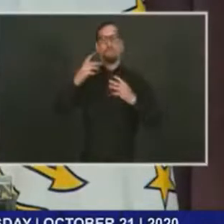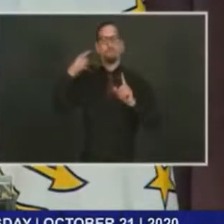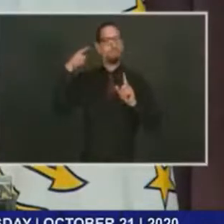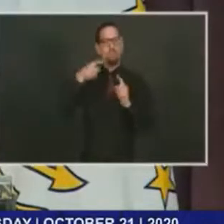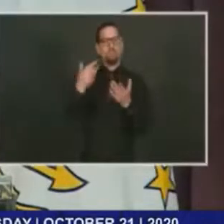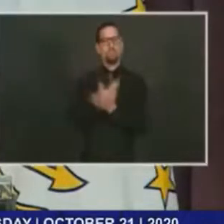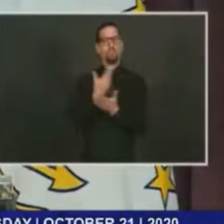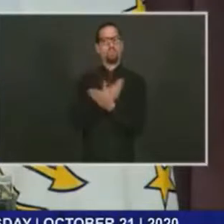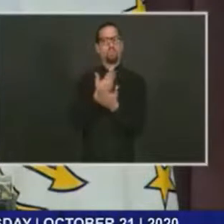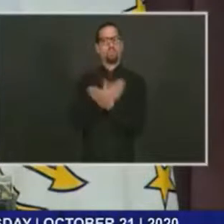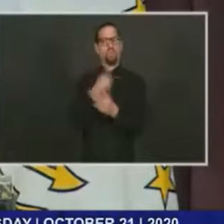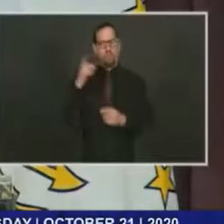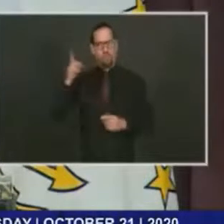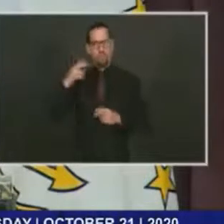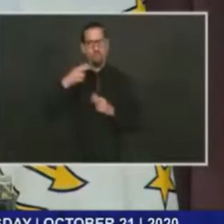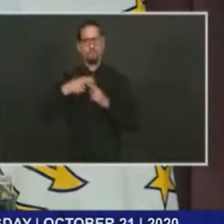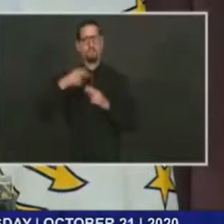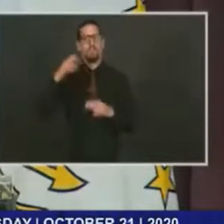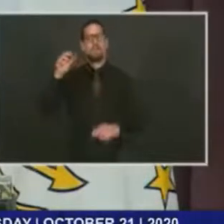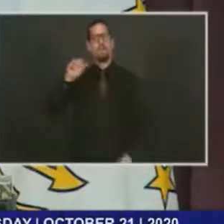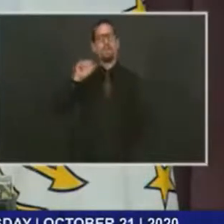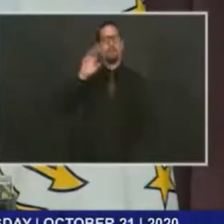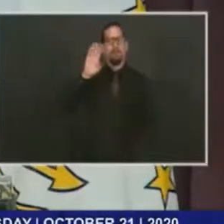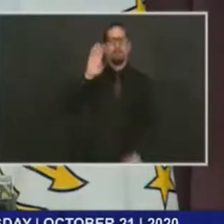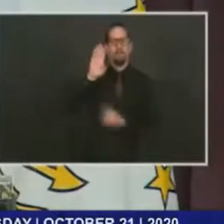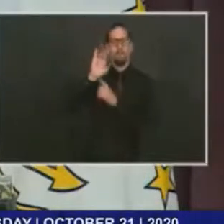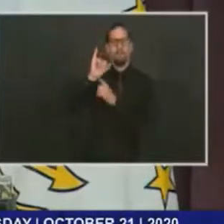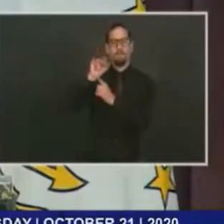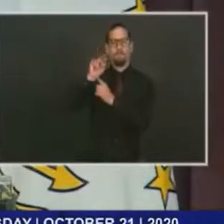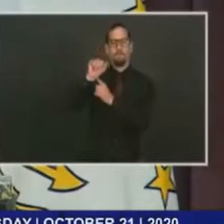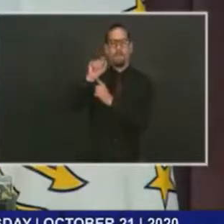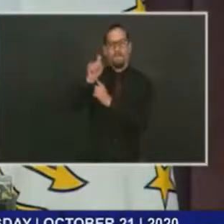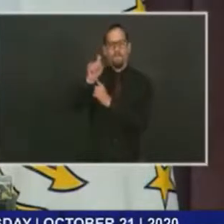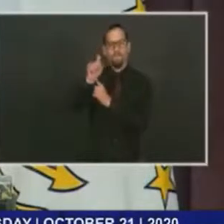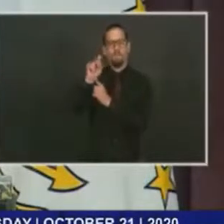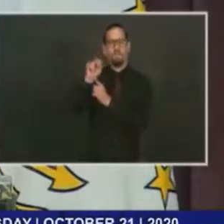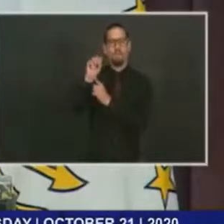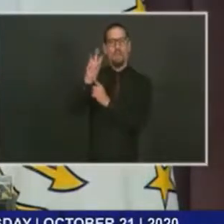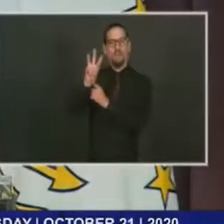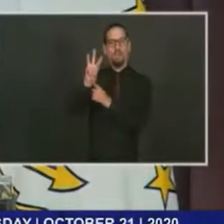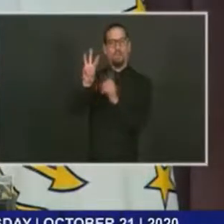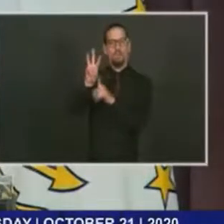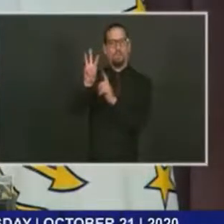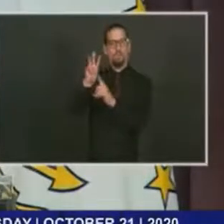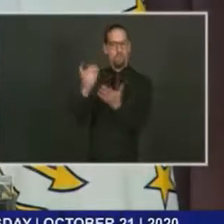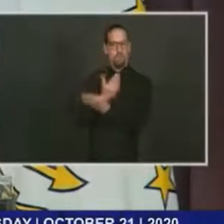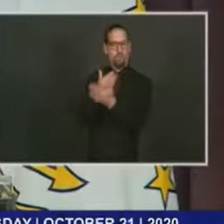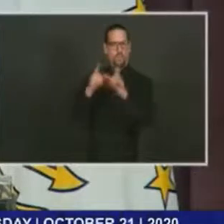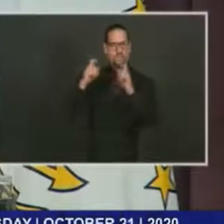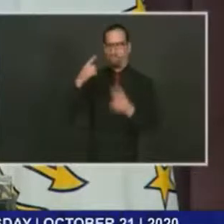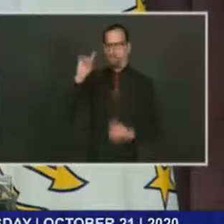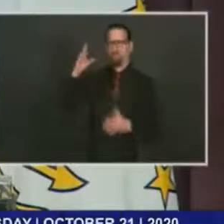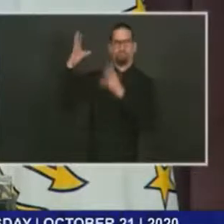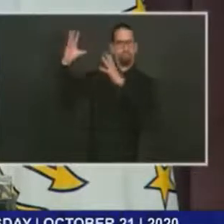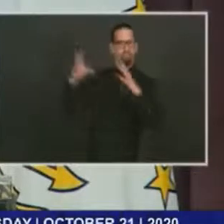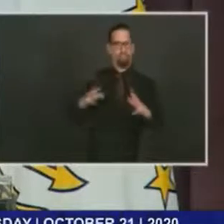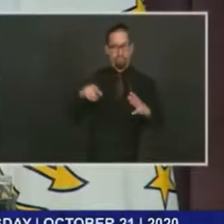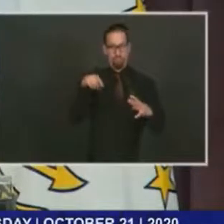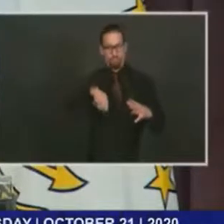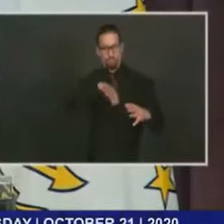from Abbott called the Binax Now testing system. Rhode Island is going to be